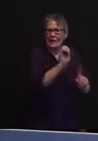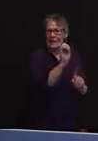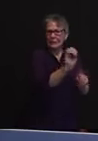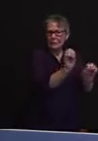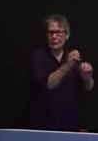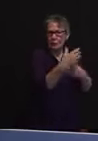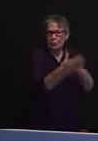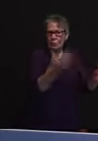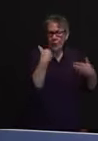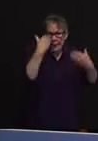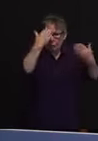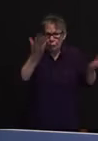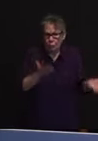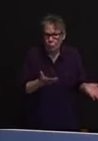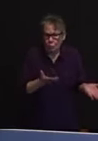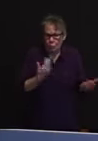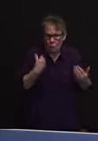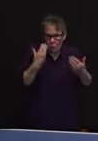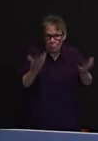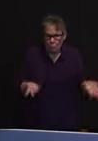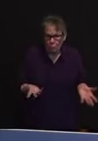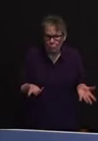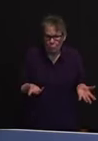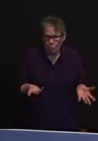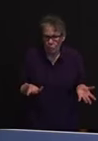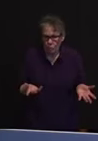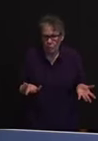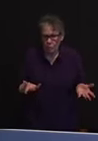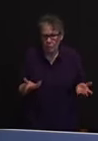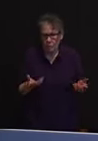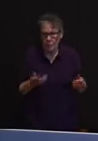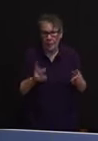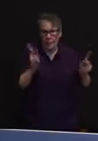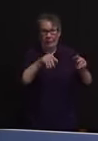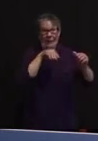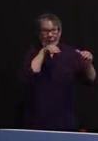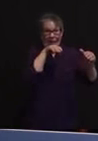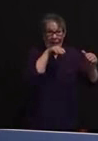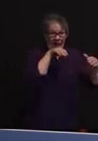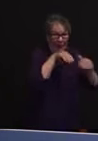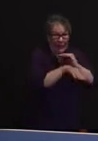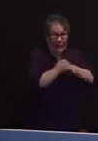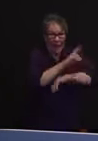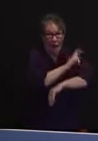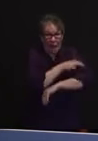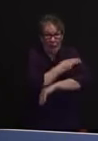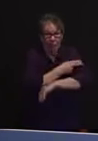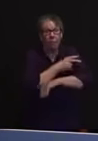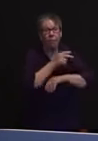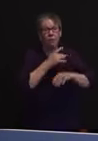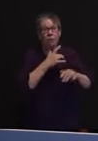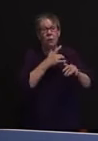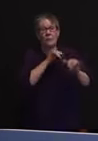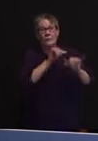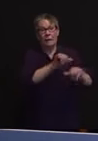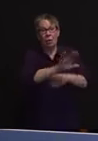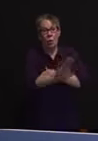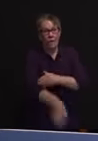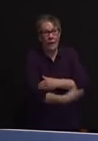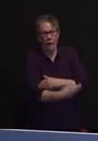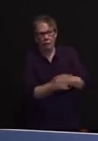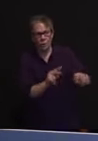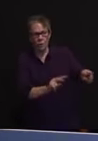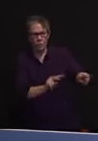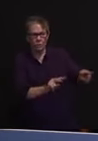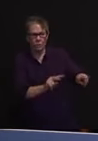admitted, even if they're admitted for observation and control of symptoms. So I don't have treated and released from the